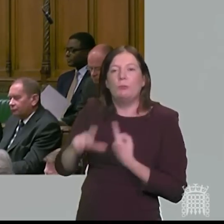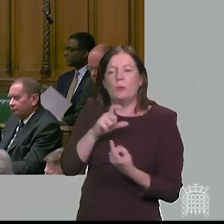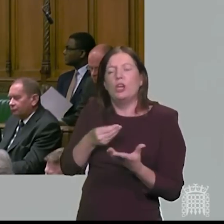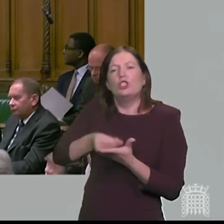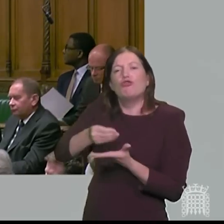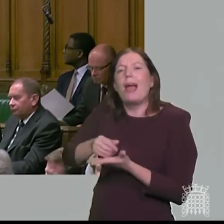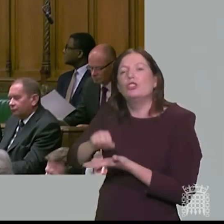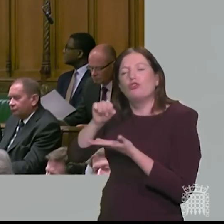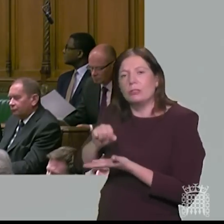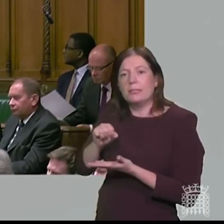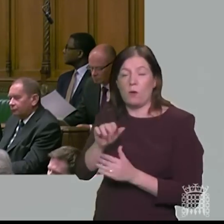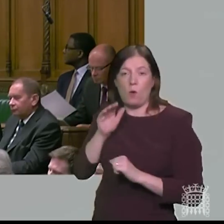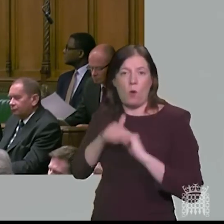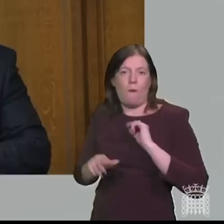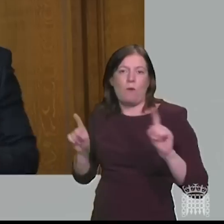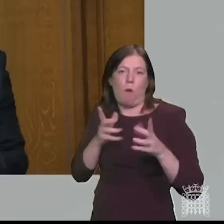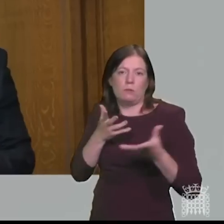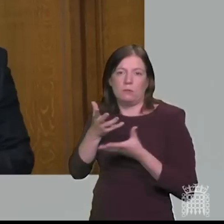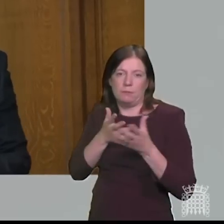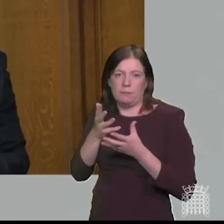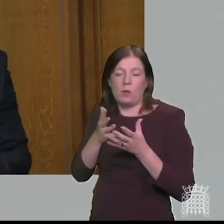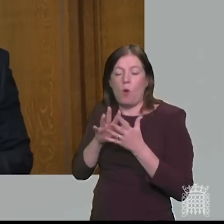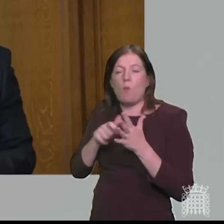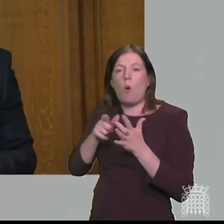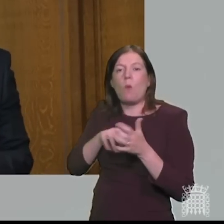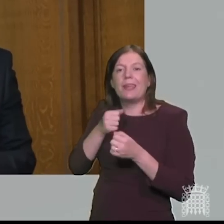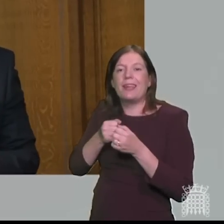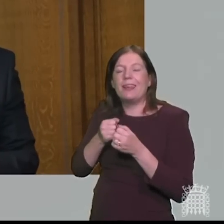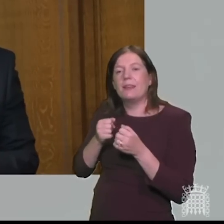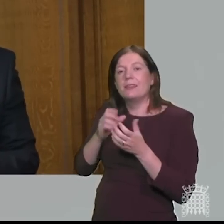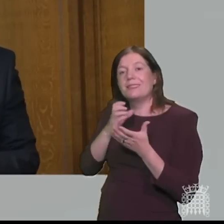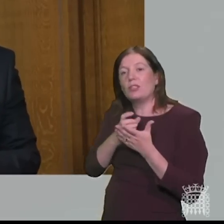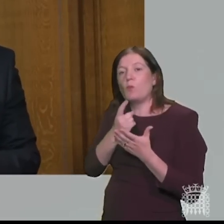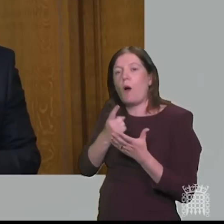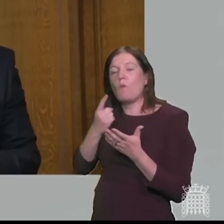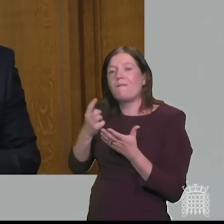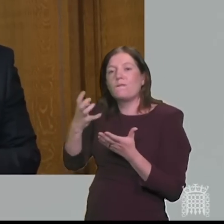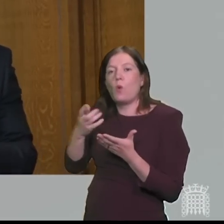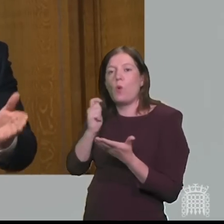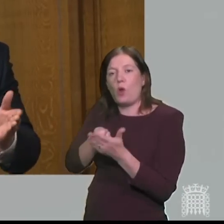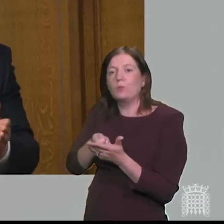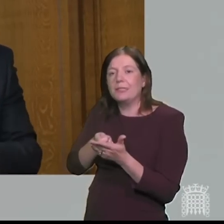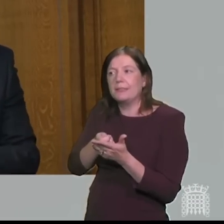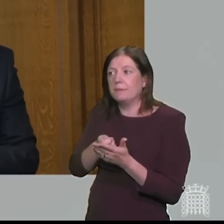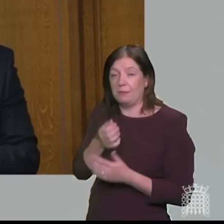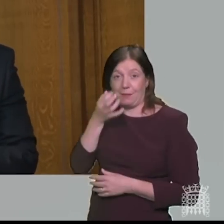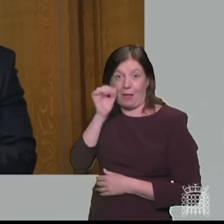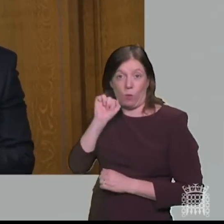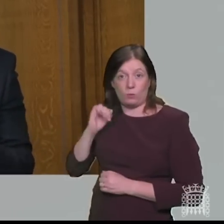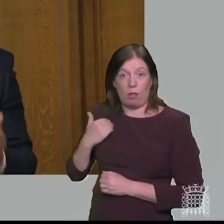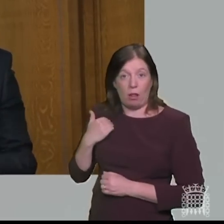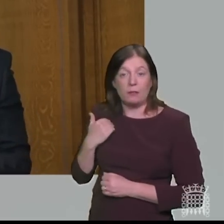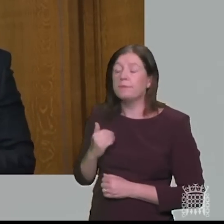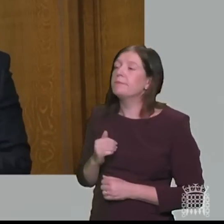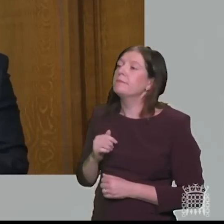Treasury with regard to the terrible news of Woking Council's recent Section 114 notice. Would my right honourable friend agree with me